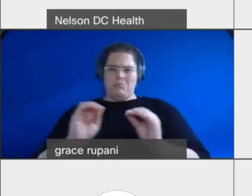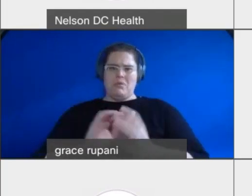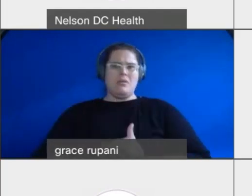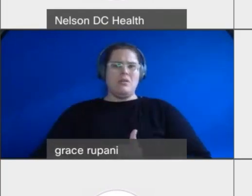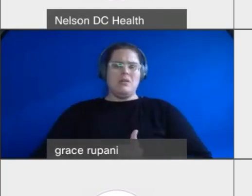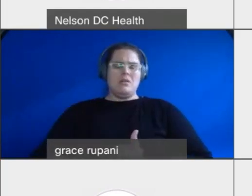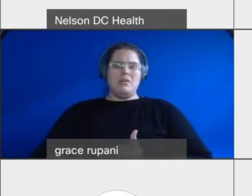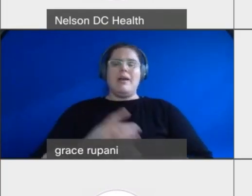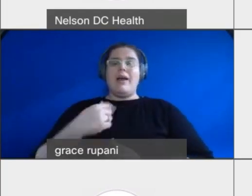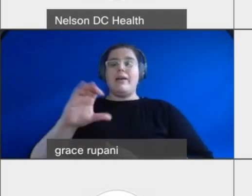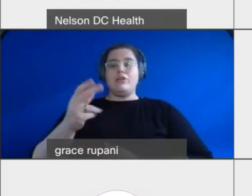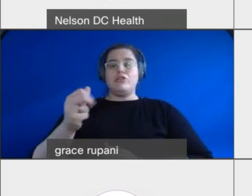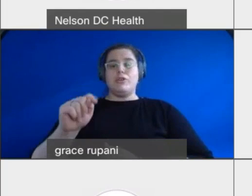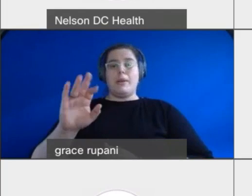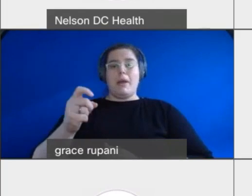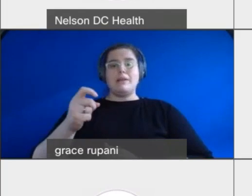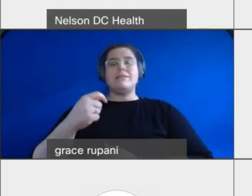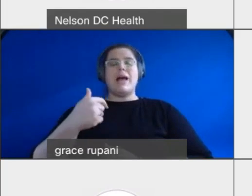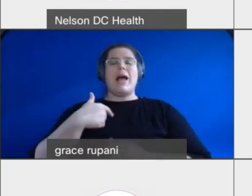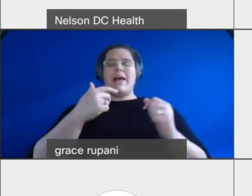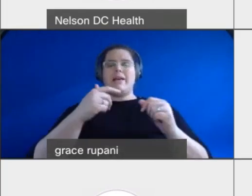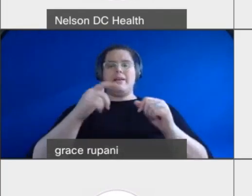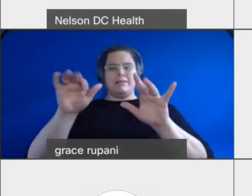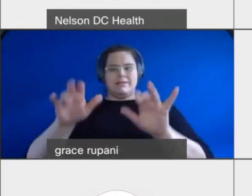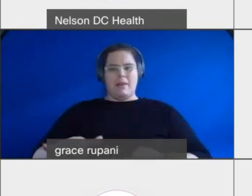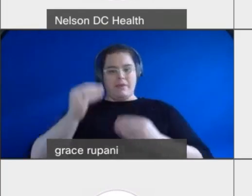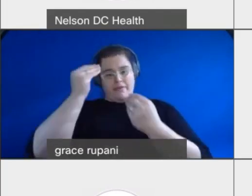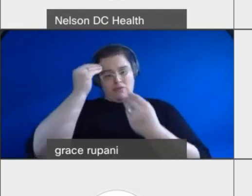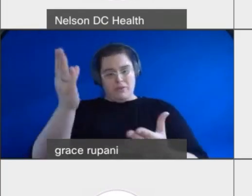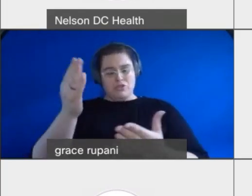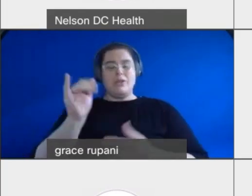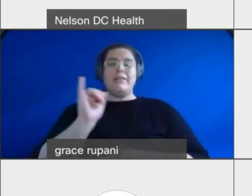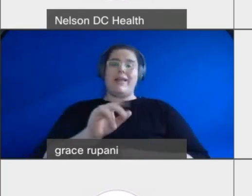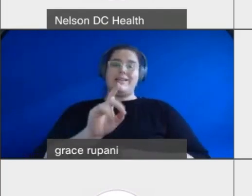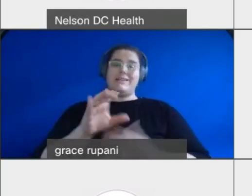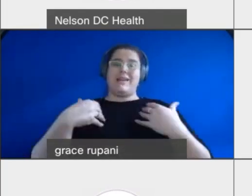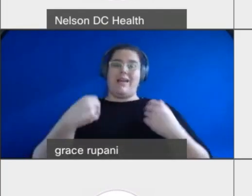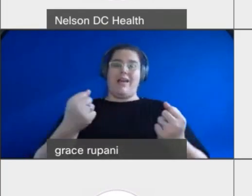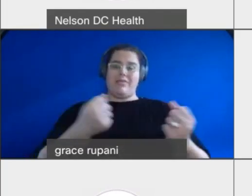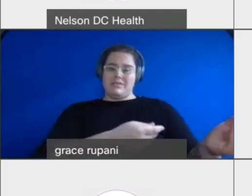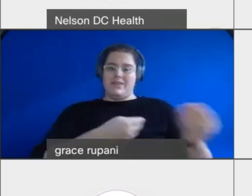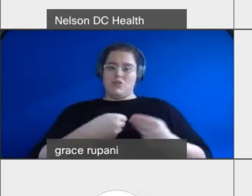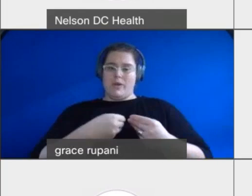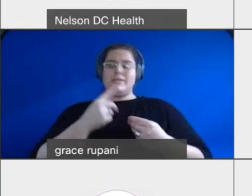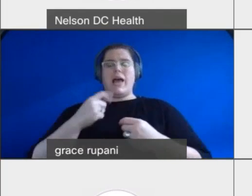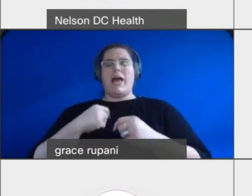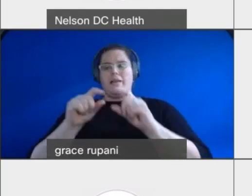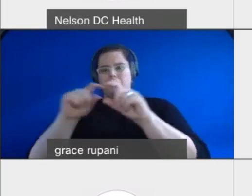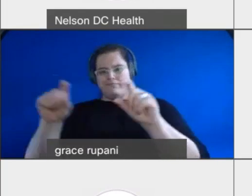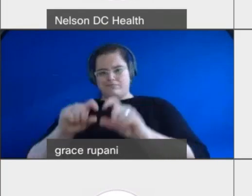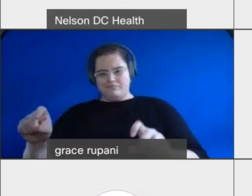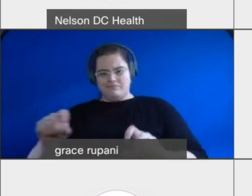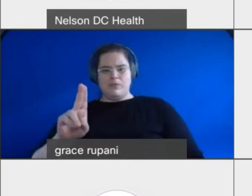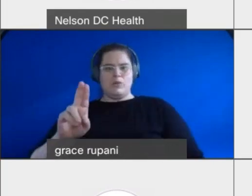chat box the information that is being provided by DC Health. It's